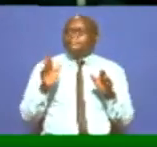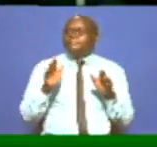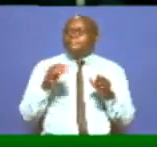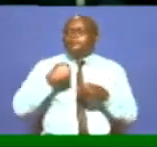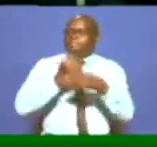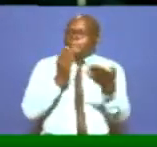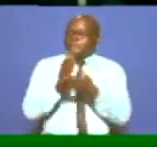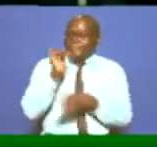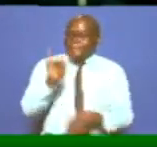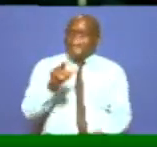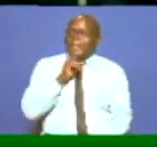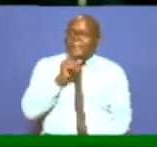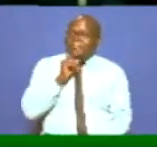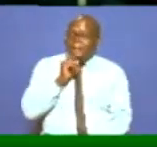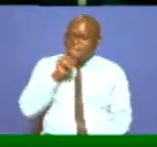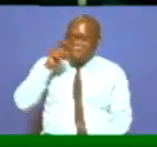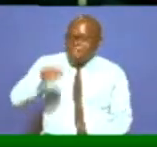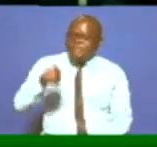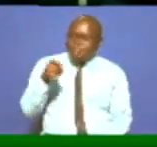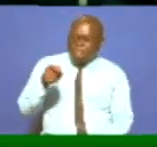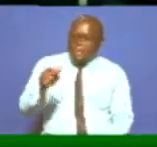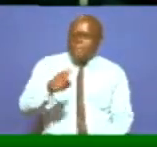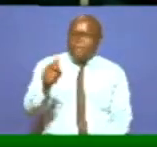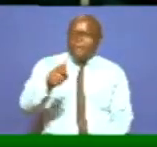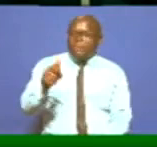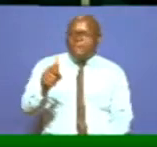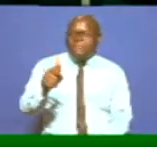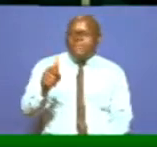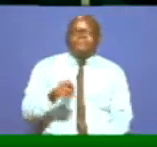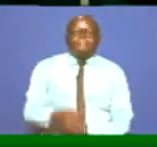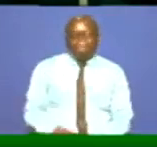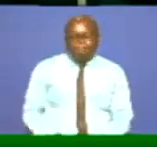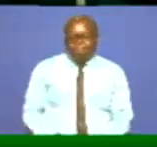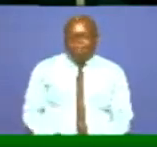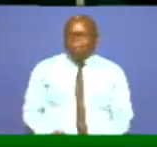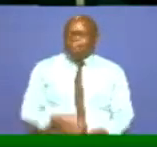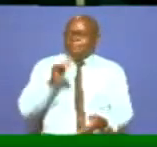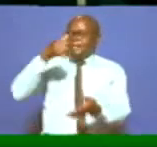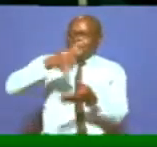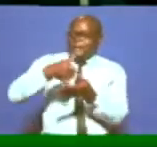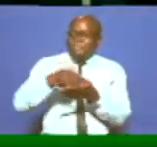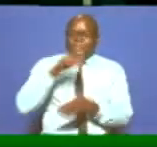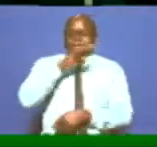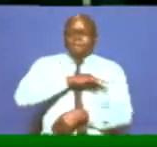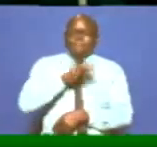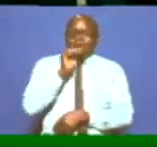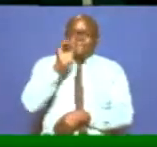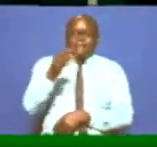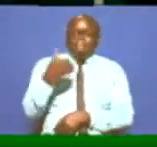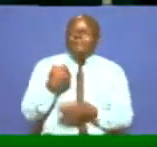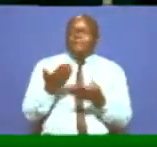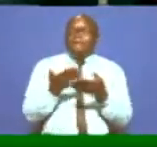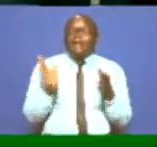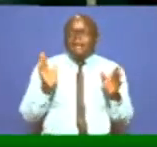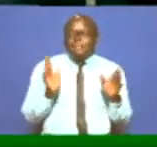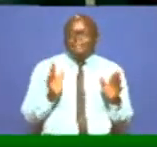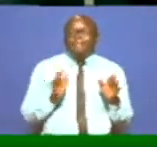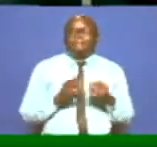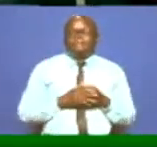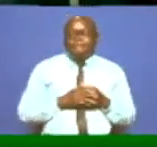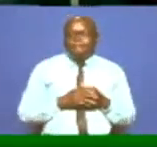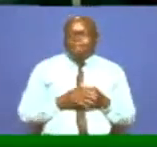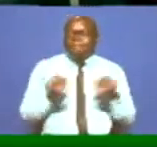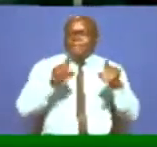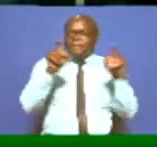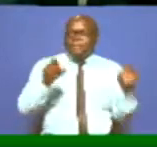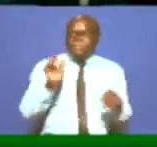Augustine Mugwika is paid his dues, and this is including interest, if any. His questions